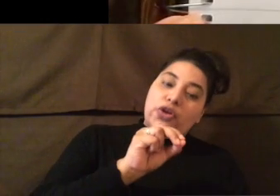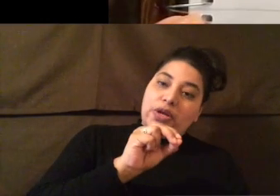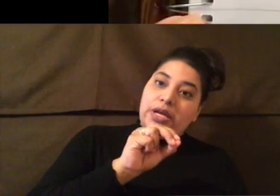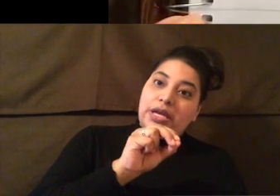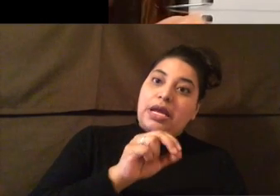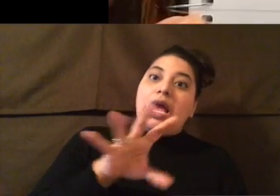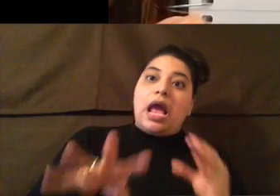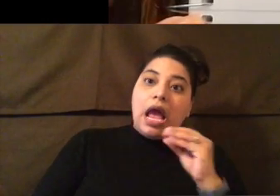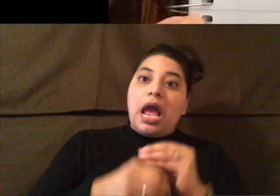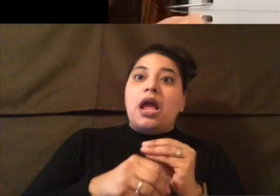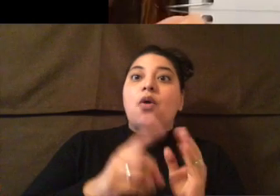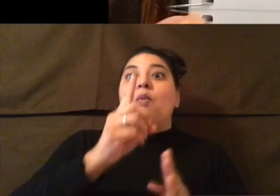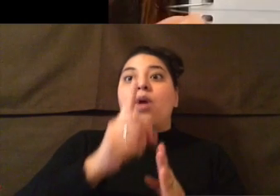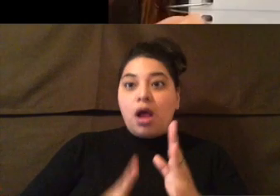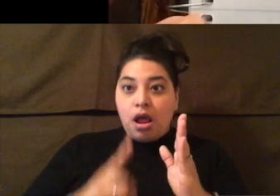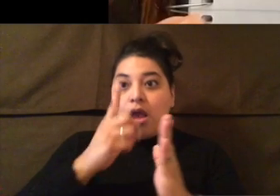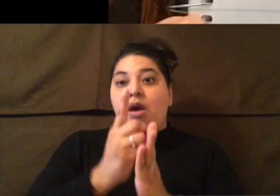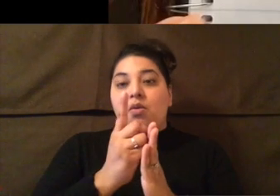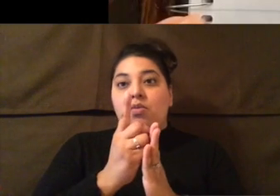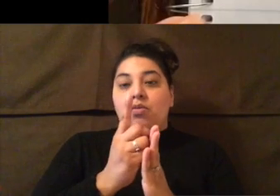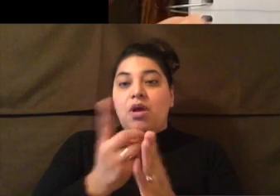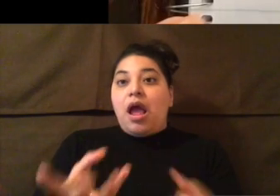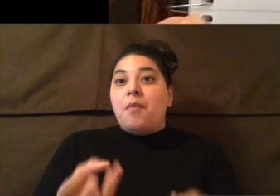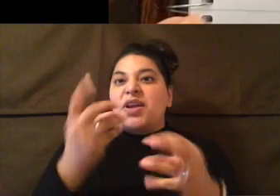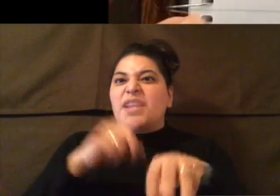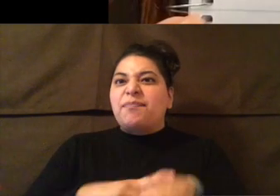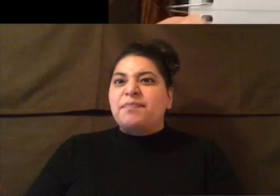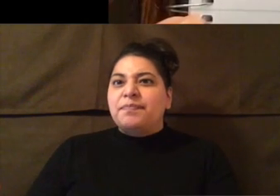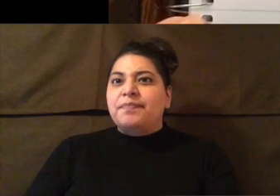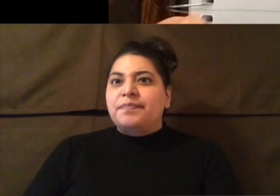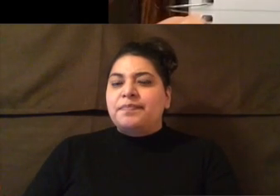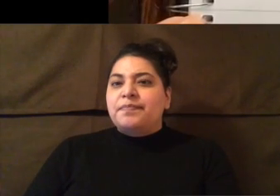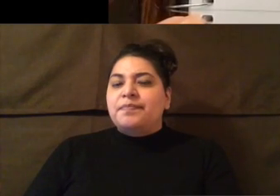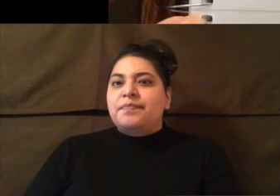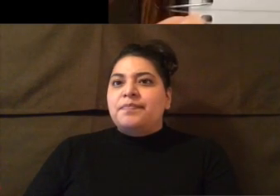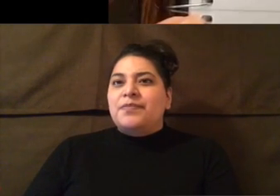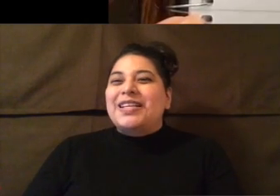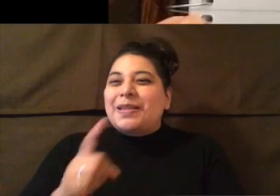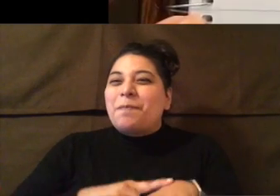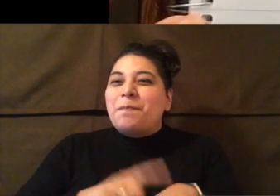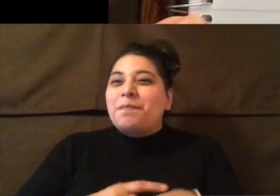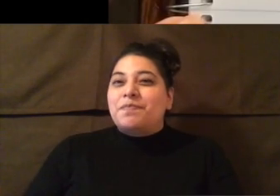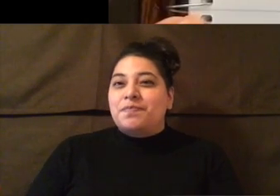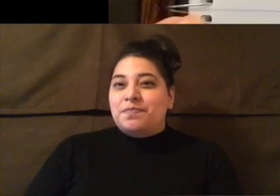take 6:30 and I add 1 hour,